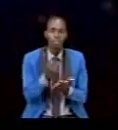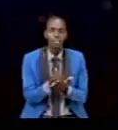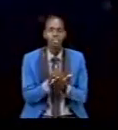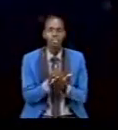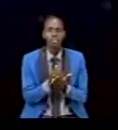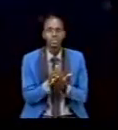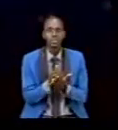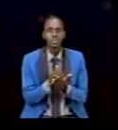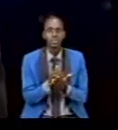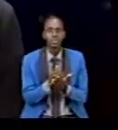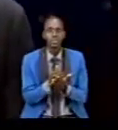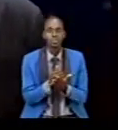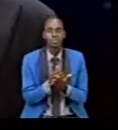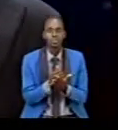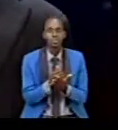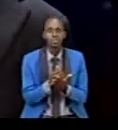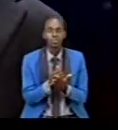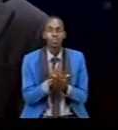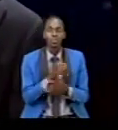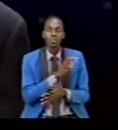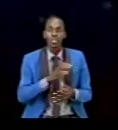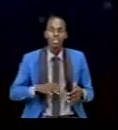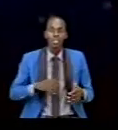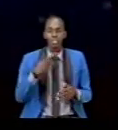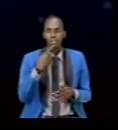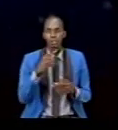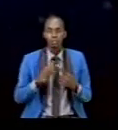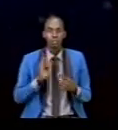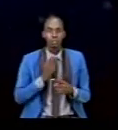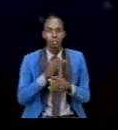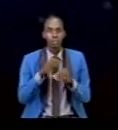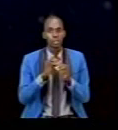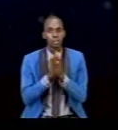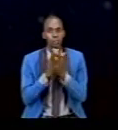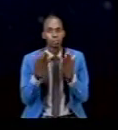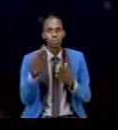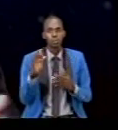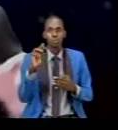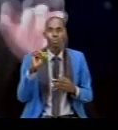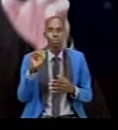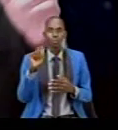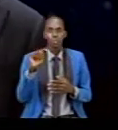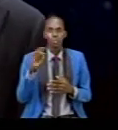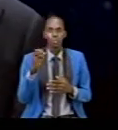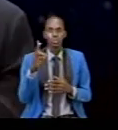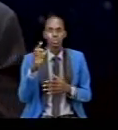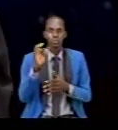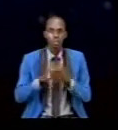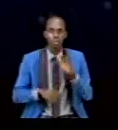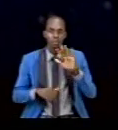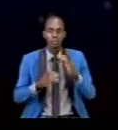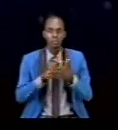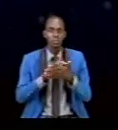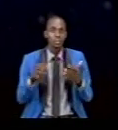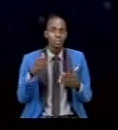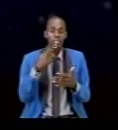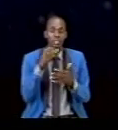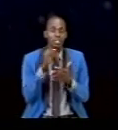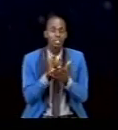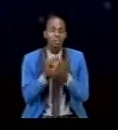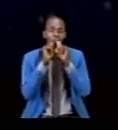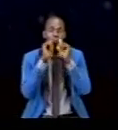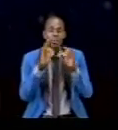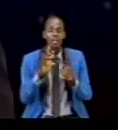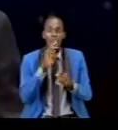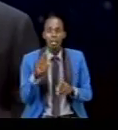Amen. Christ tells us in Matthew 5, verse 10 to 12, blessed are they which